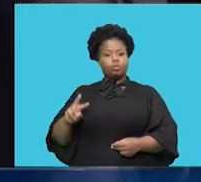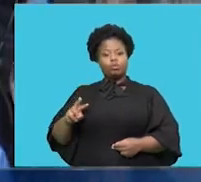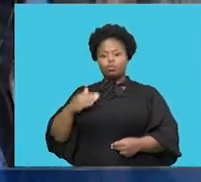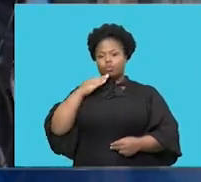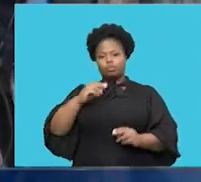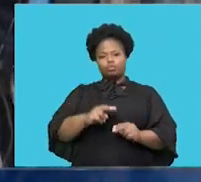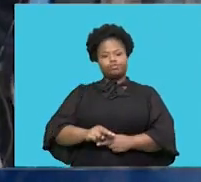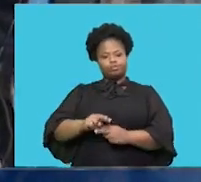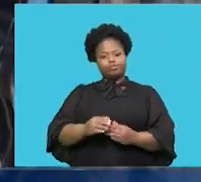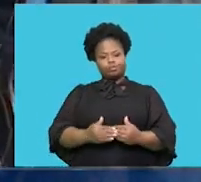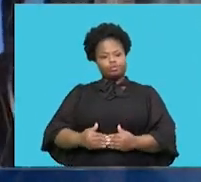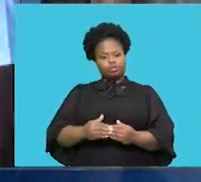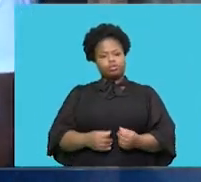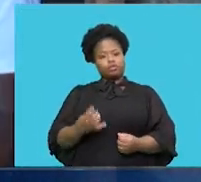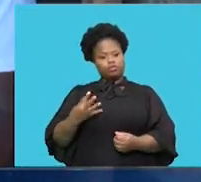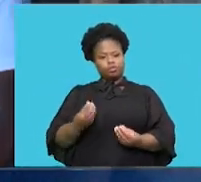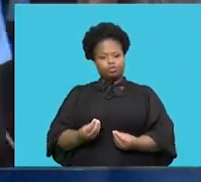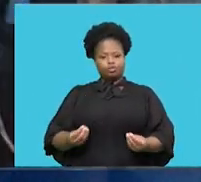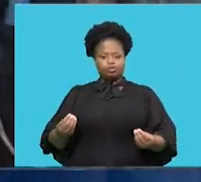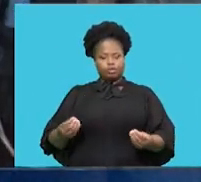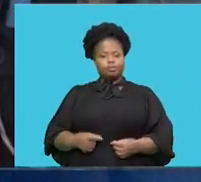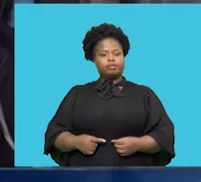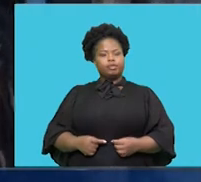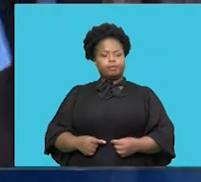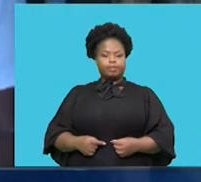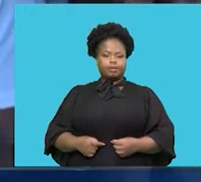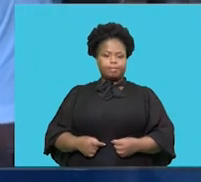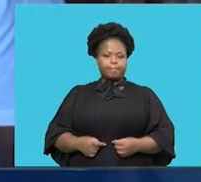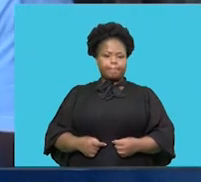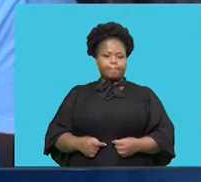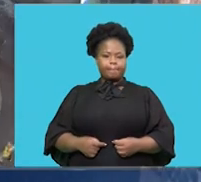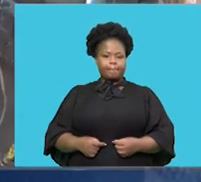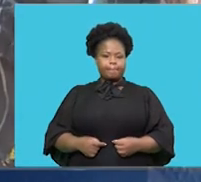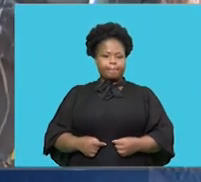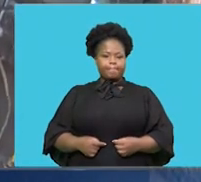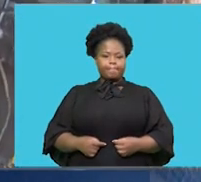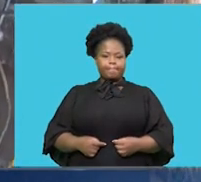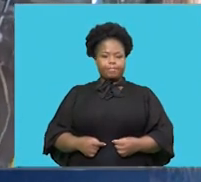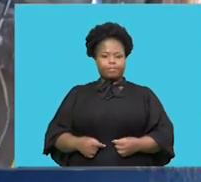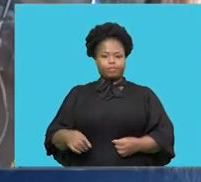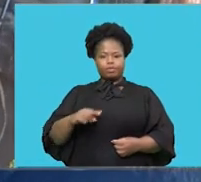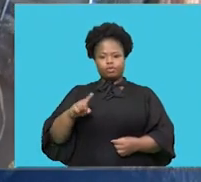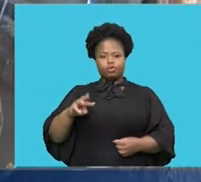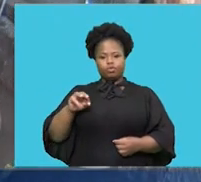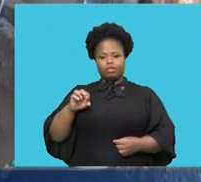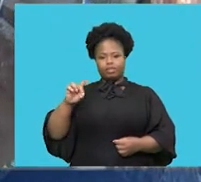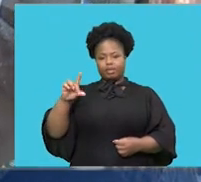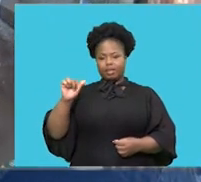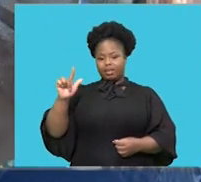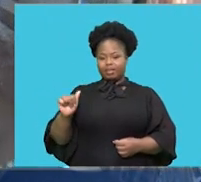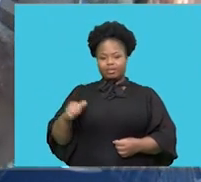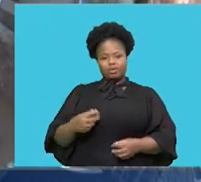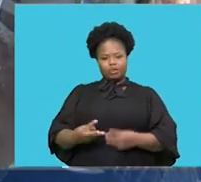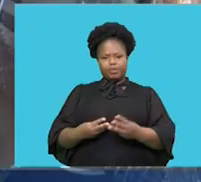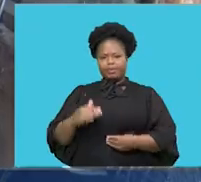tlhokomelong, kalosong, isitana le kgodisong ya bana ba hae ba bane. Zwedela ya sa sebetseng mme a ne